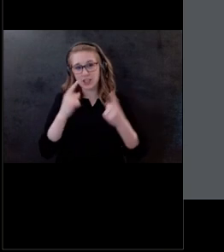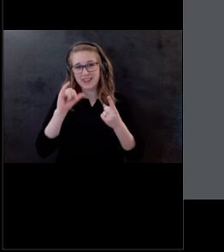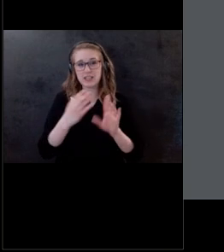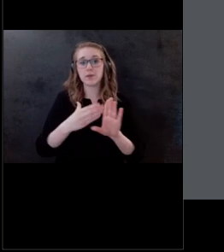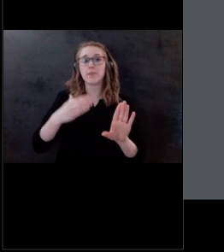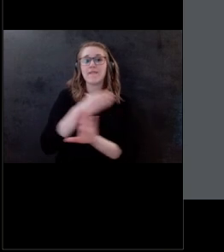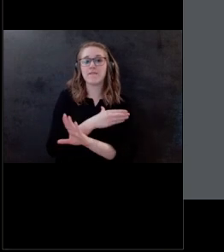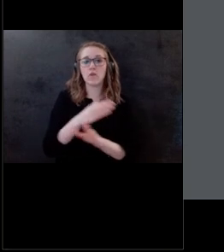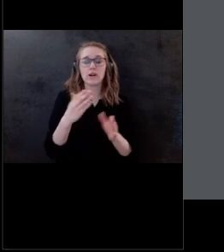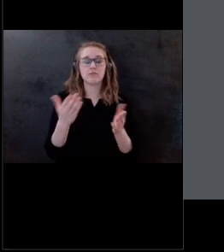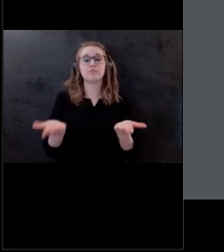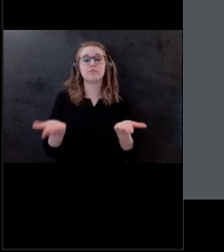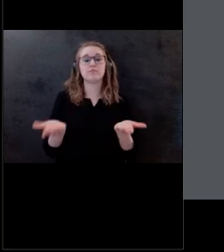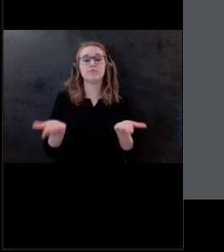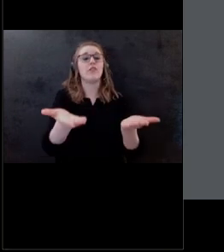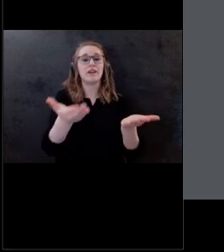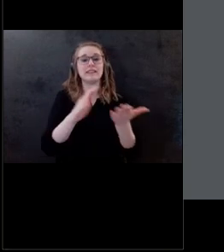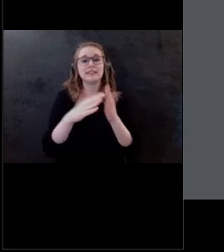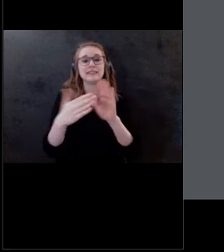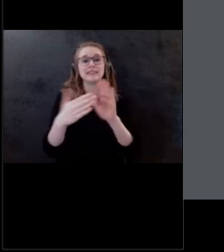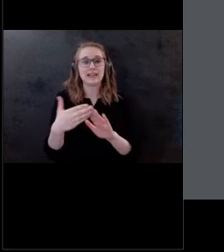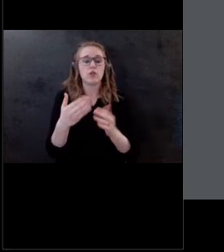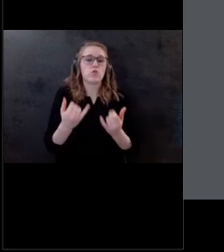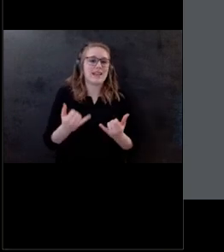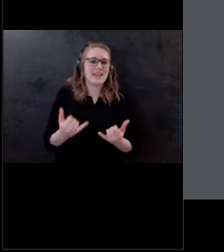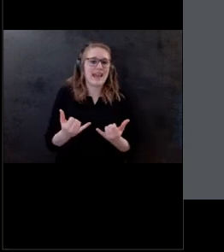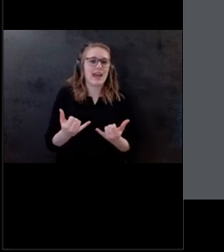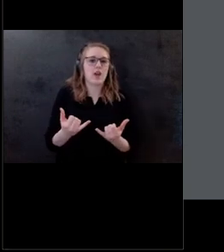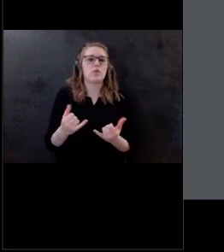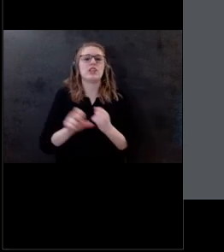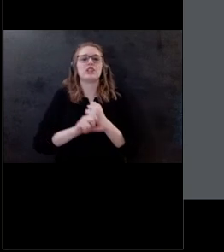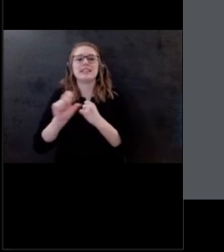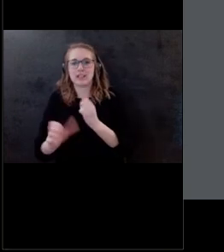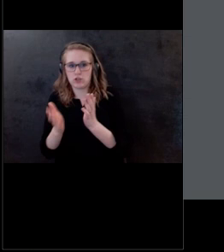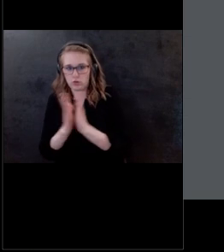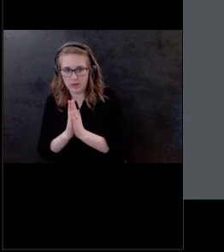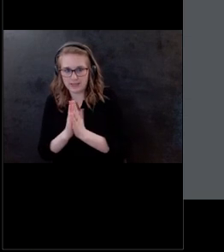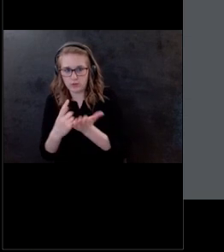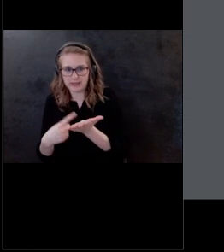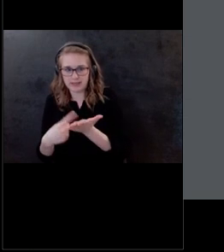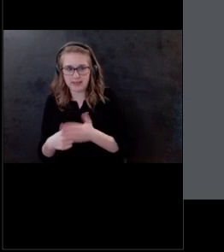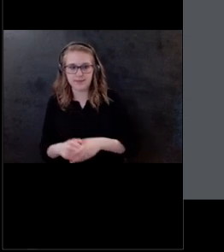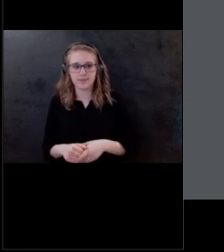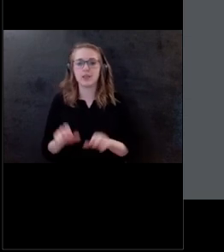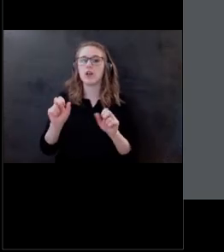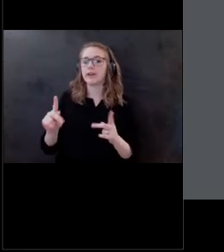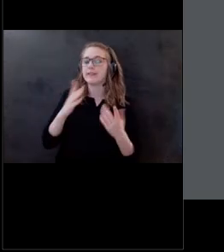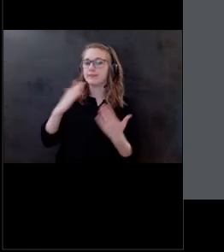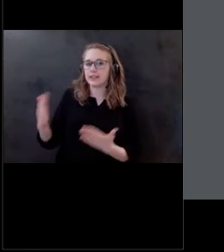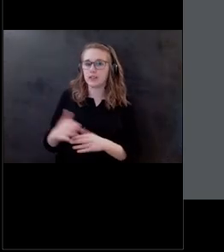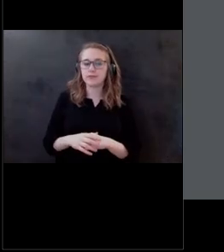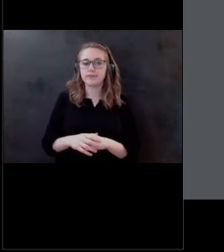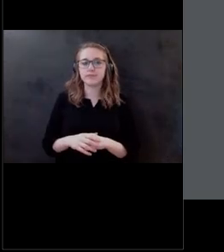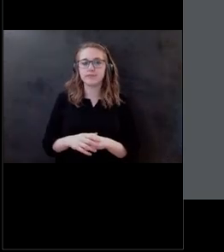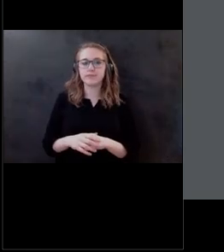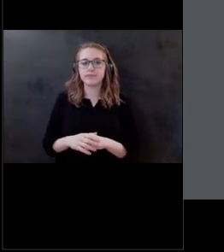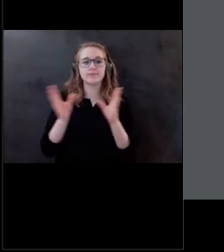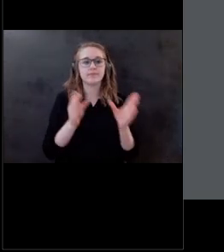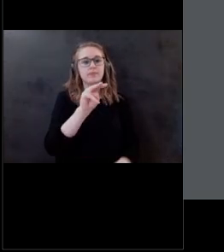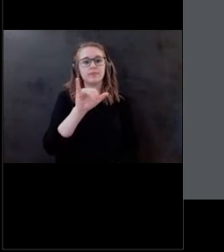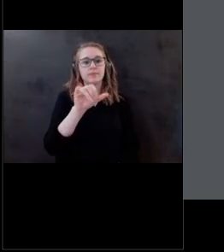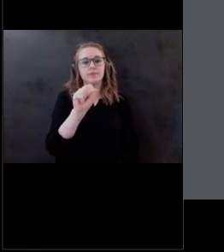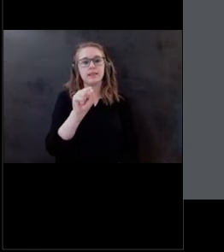Commission. What we have before us now is just the extension request, correct? Thank you. Thank you, Ms. Strutt. We're going to turn now to Ms. Minskel.